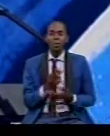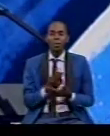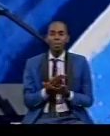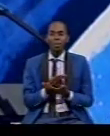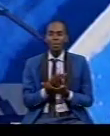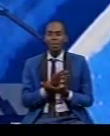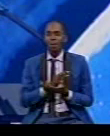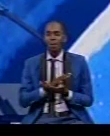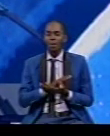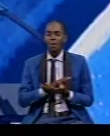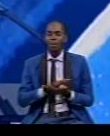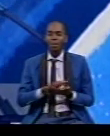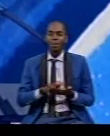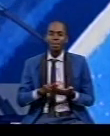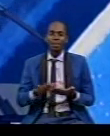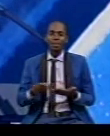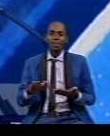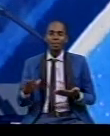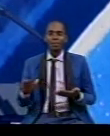Your time has come.